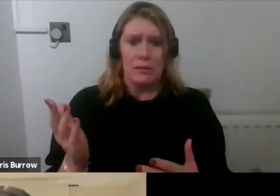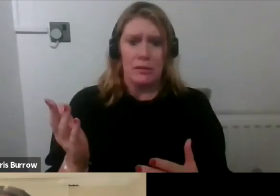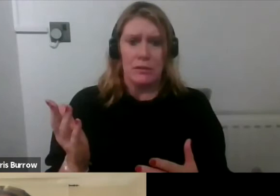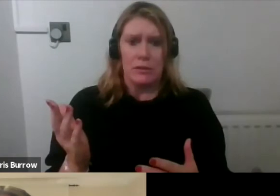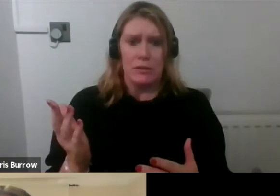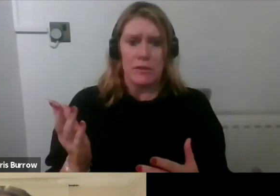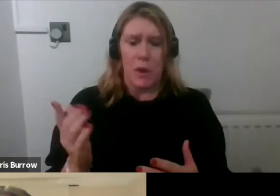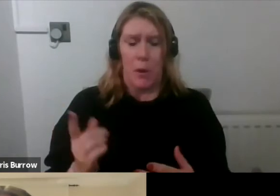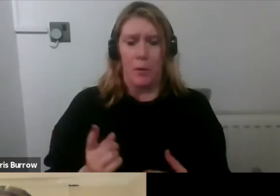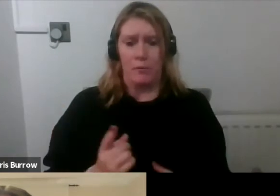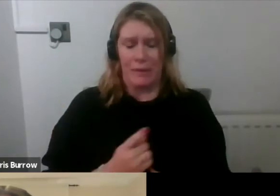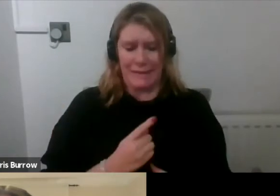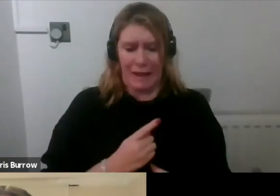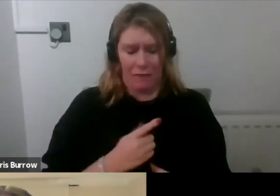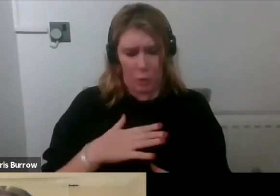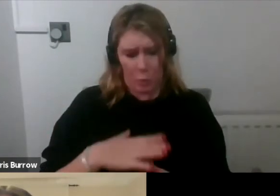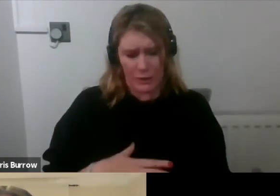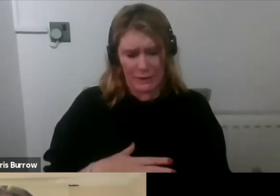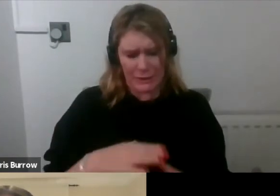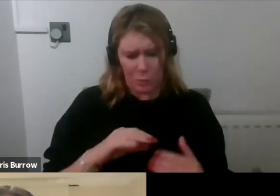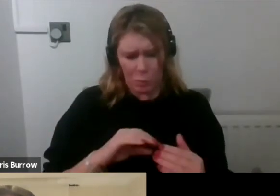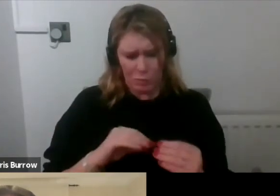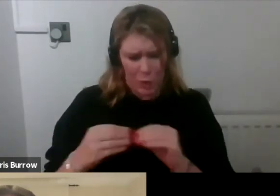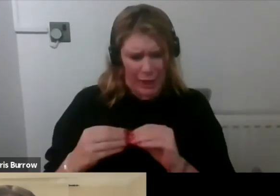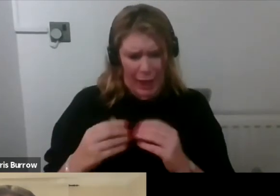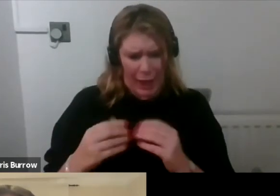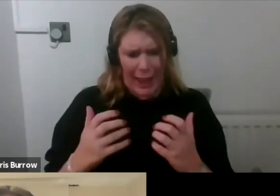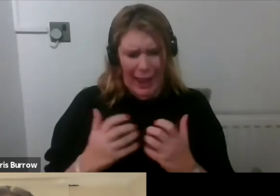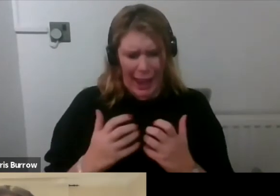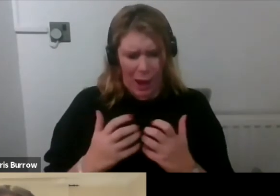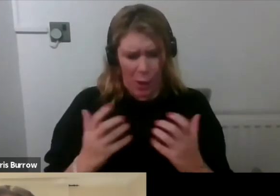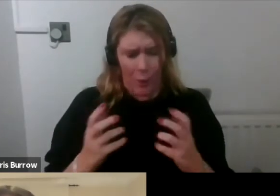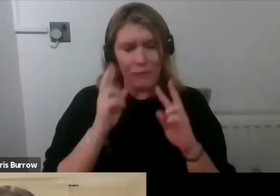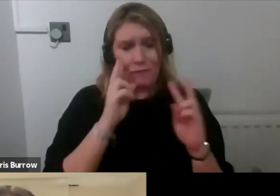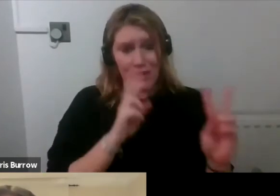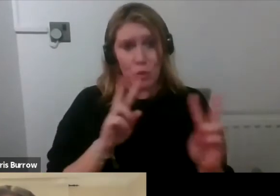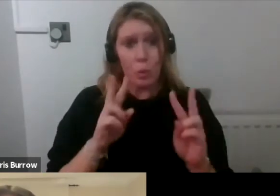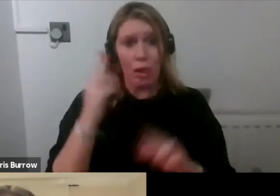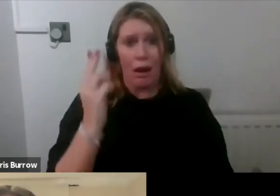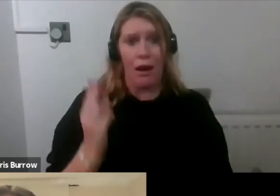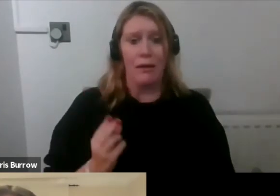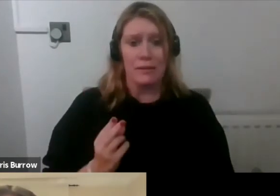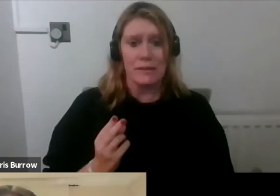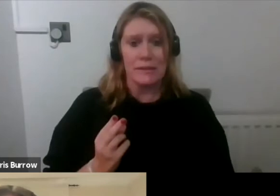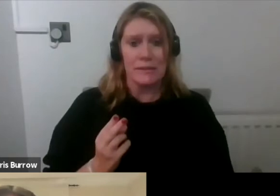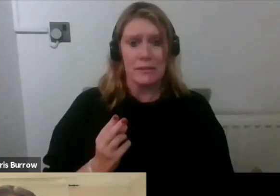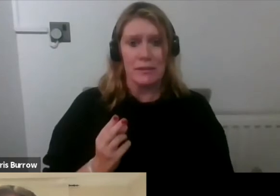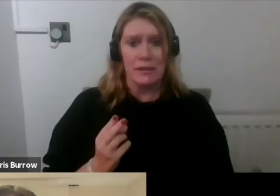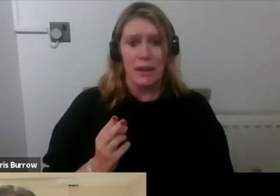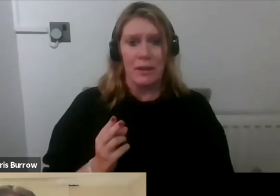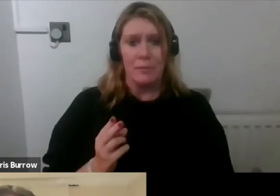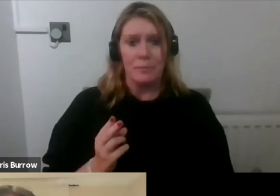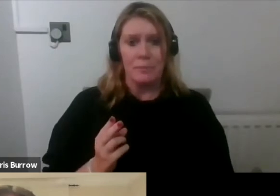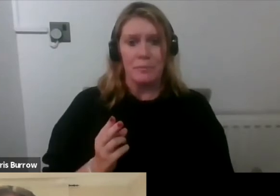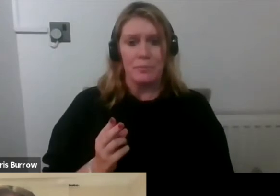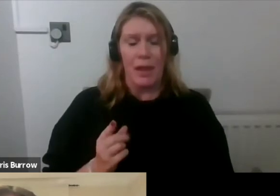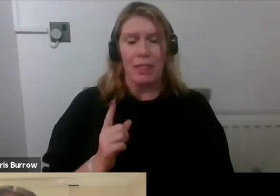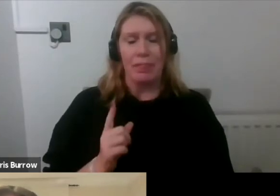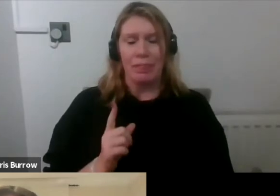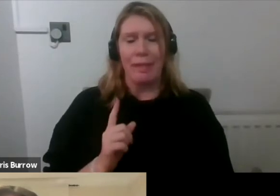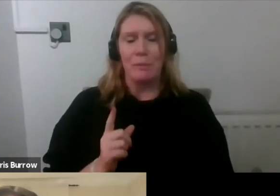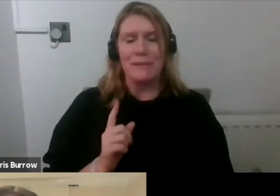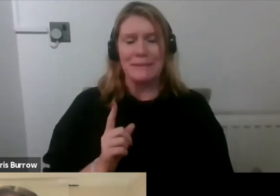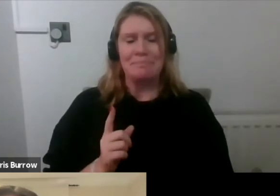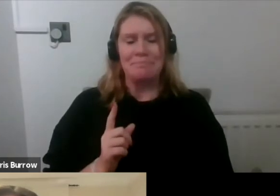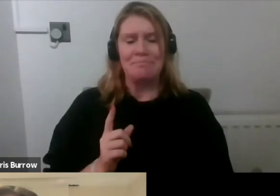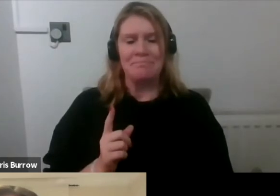to make it work was to do it as a visual arts exhibition. That sort of clicked, and it made sense to me.